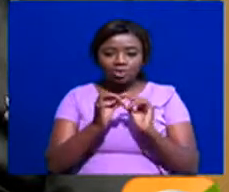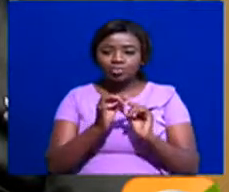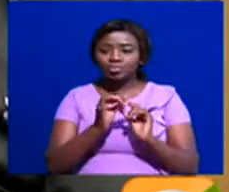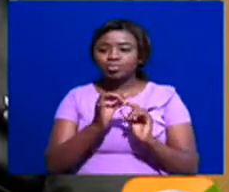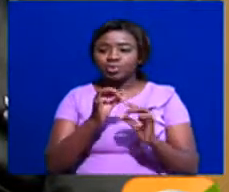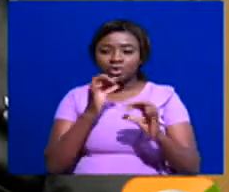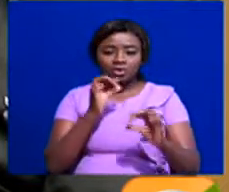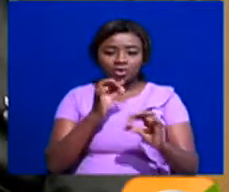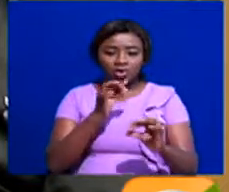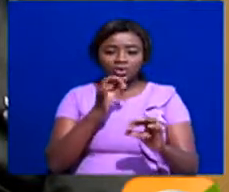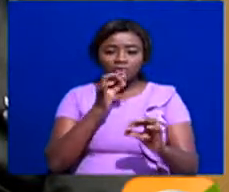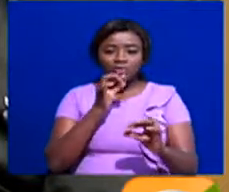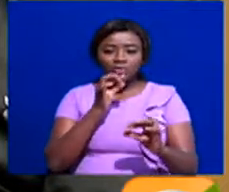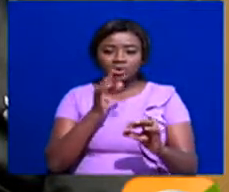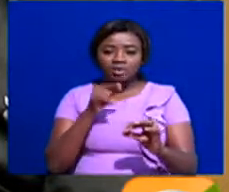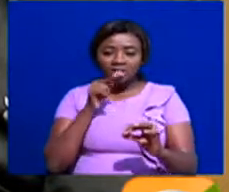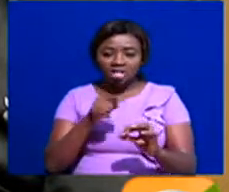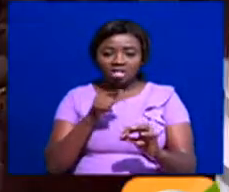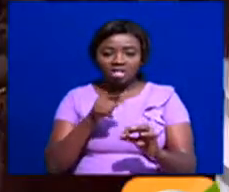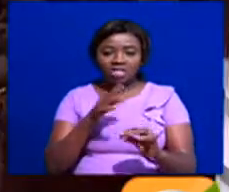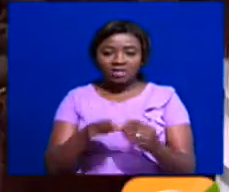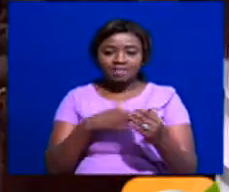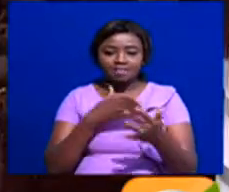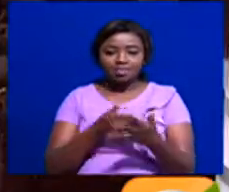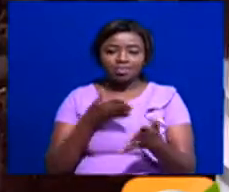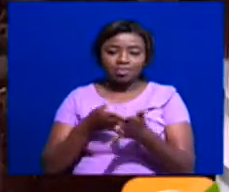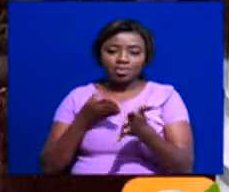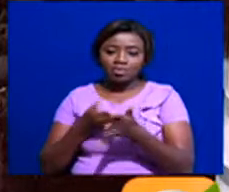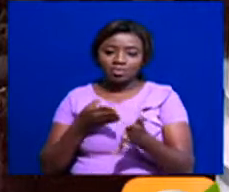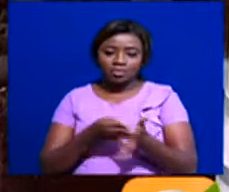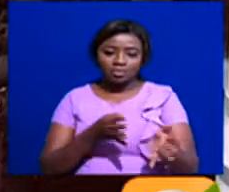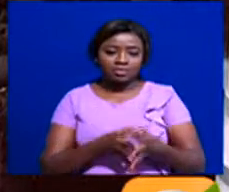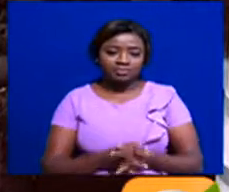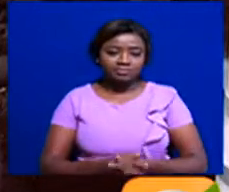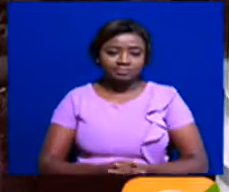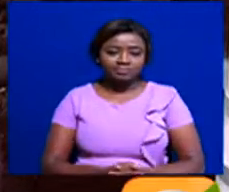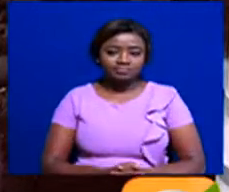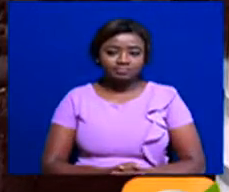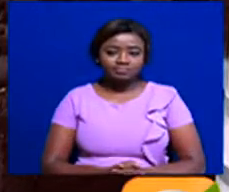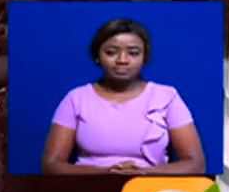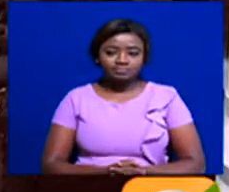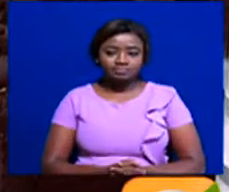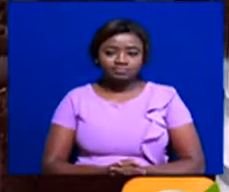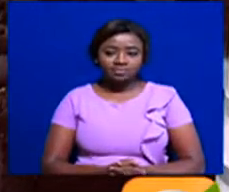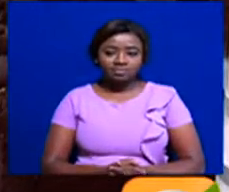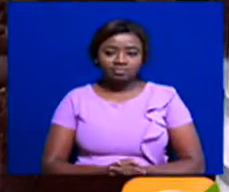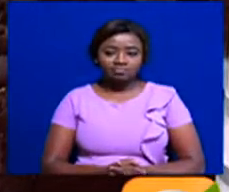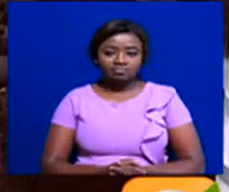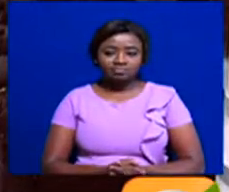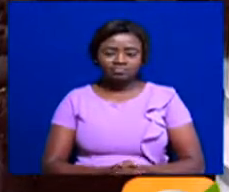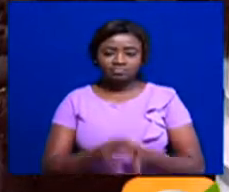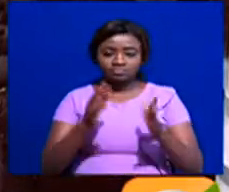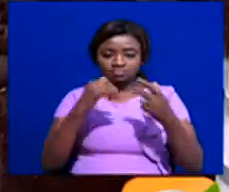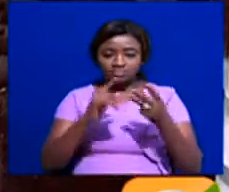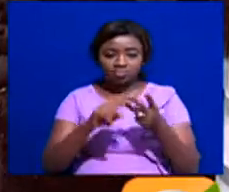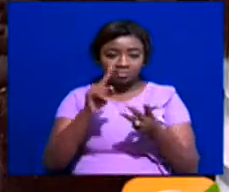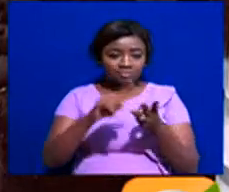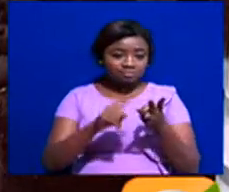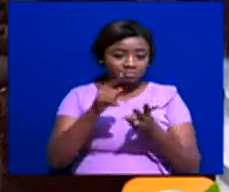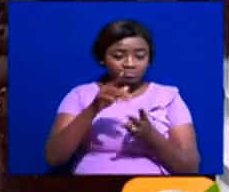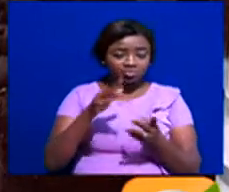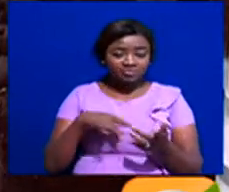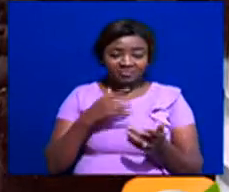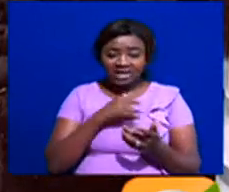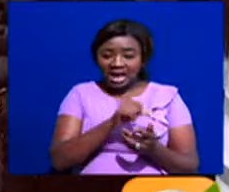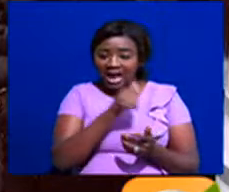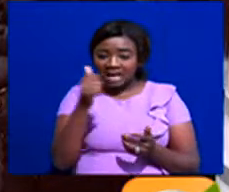healthy, youthful generation. Okay. You have the microphone back there. Let me hear. We'll start with your name and tell us whether there's any more intervention that you feel